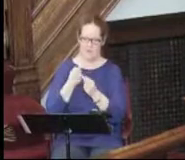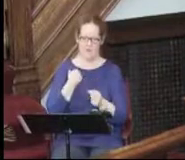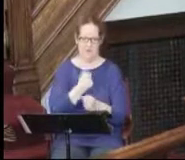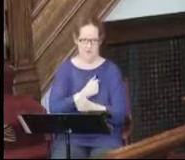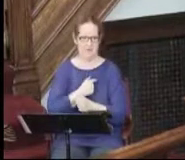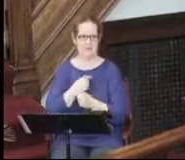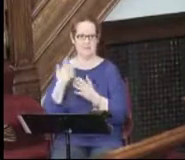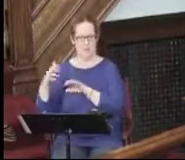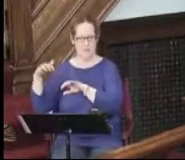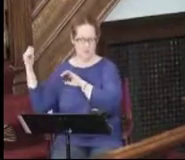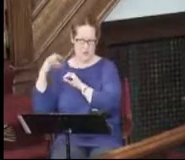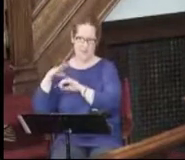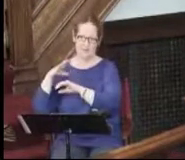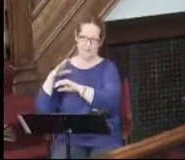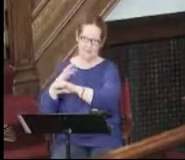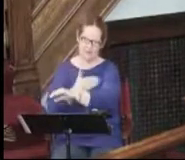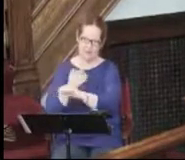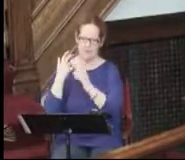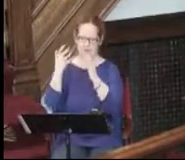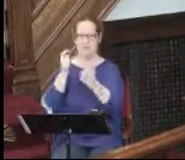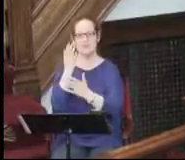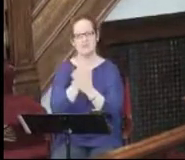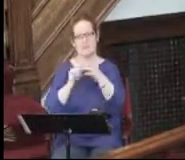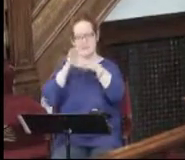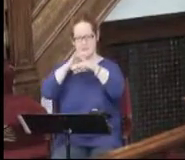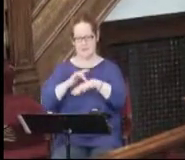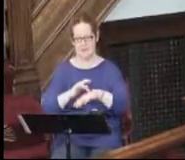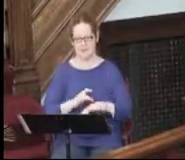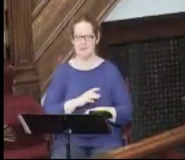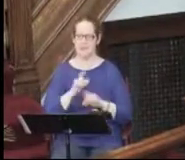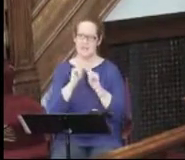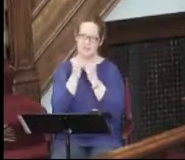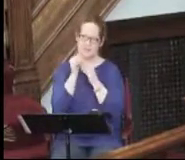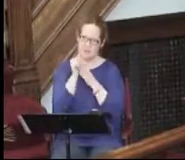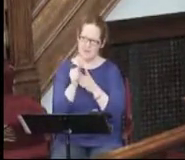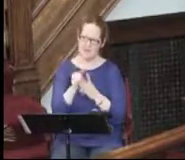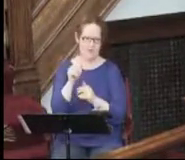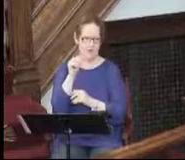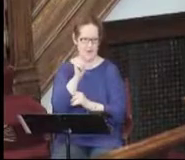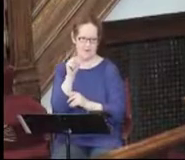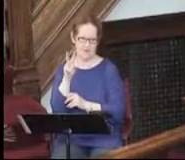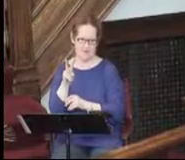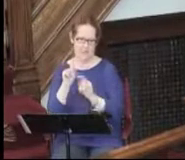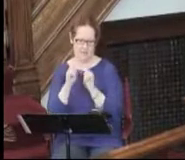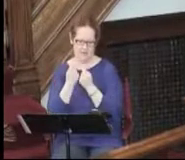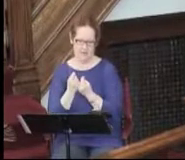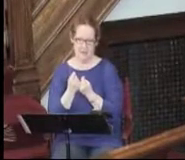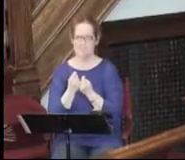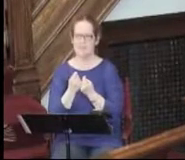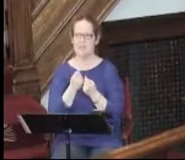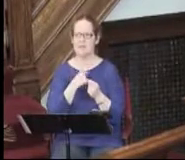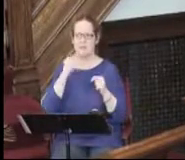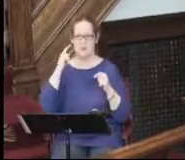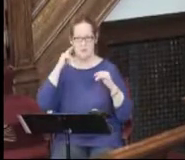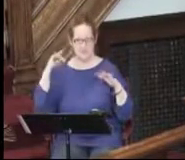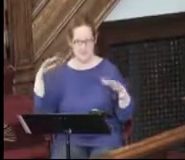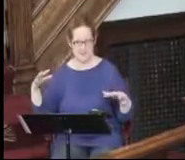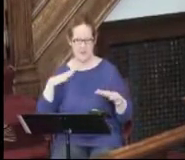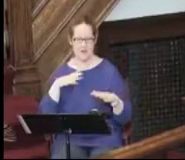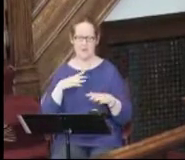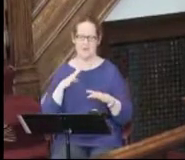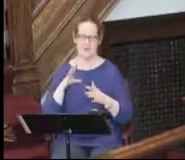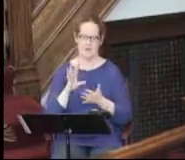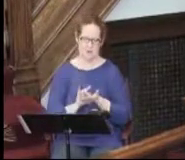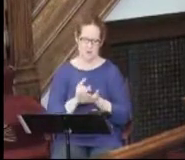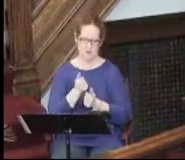congregation. So here is a list of some of the highlights. He is team leader for the audiovisual team, which encompasses the sound mixing and recording for each